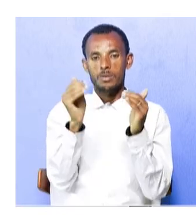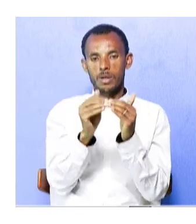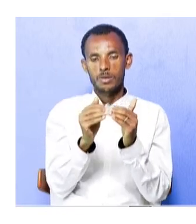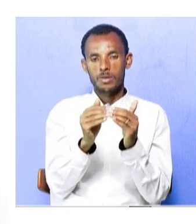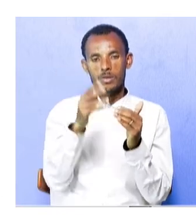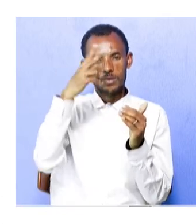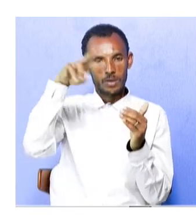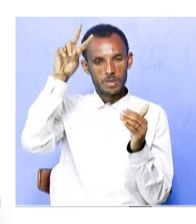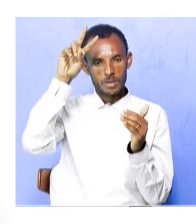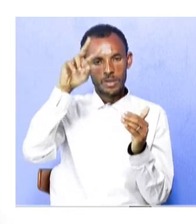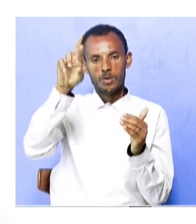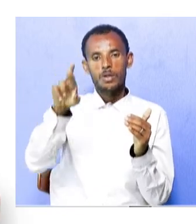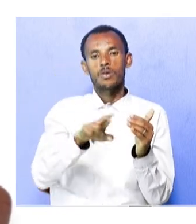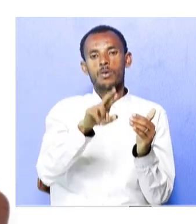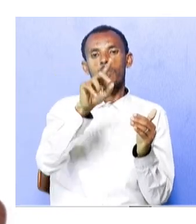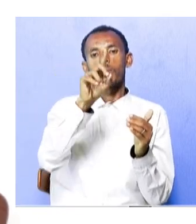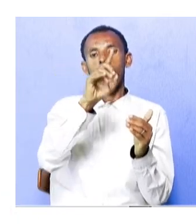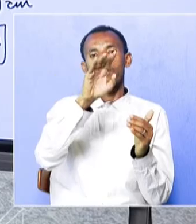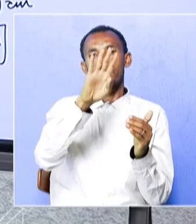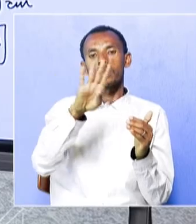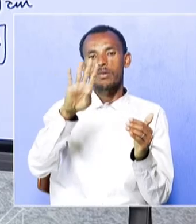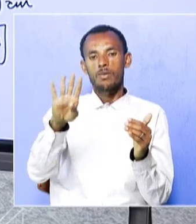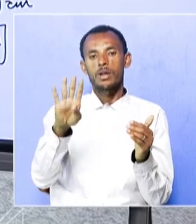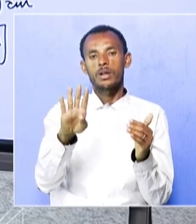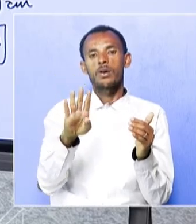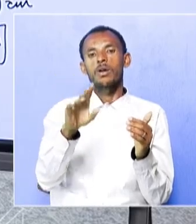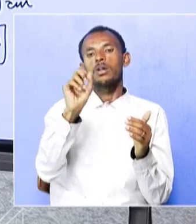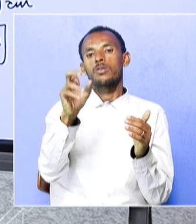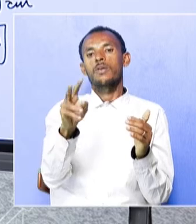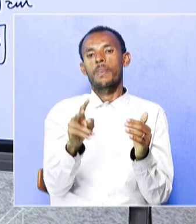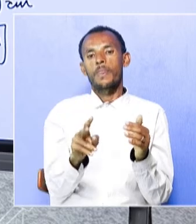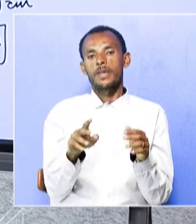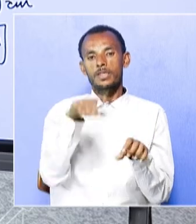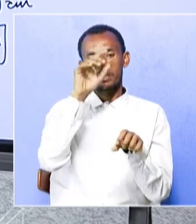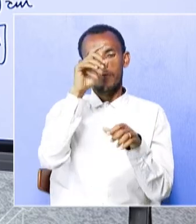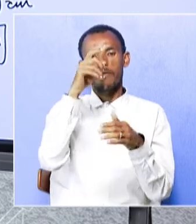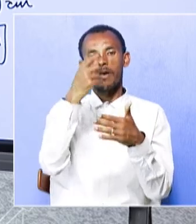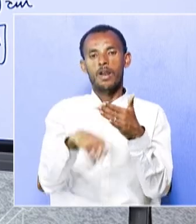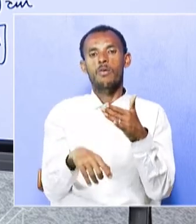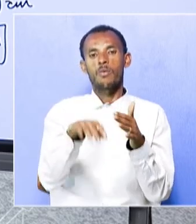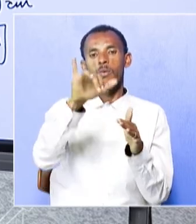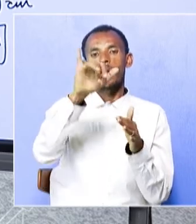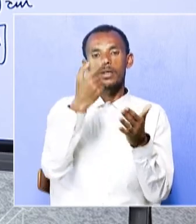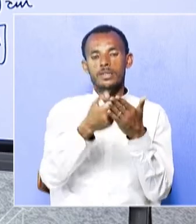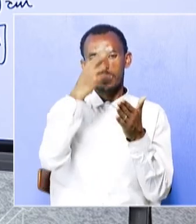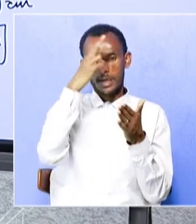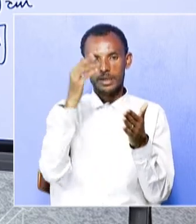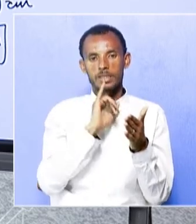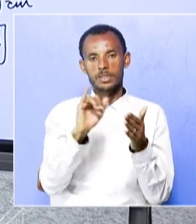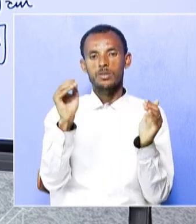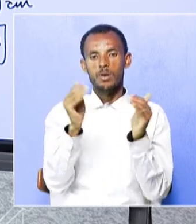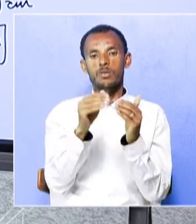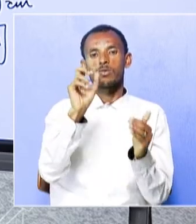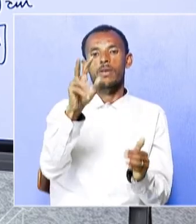root of 144 or 12. Okay, so the value of y in this case is